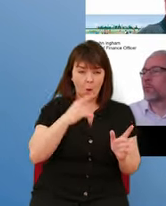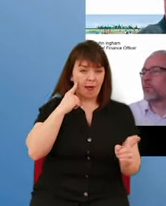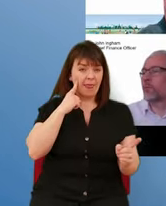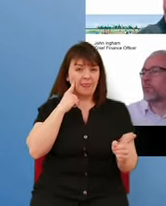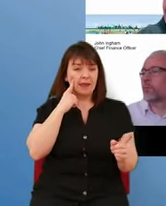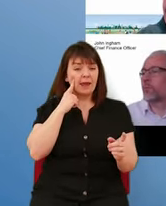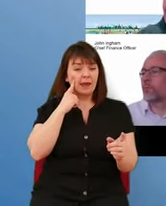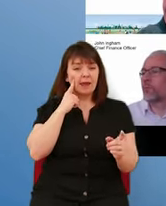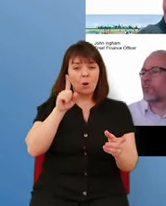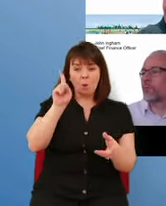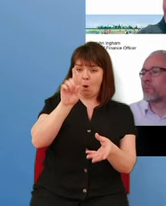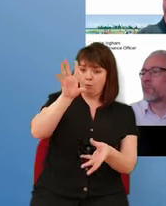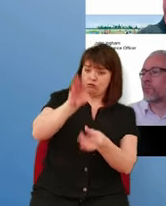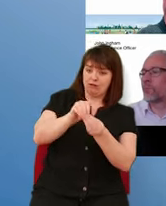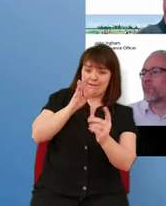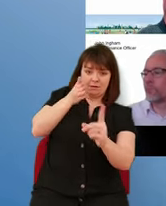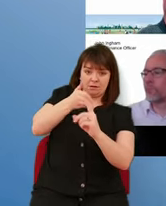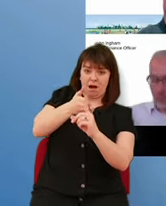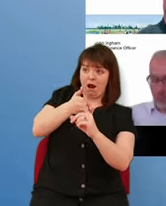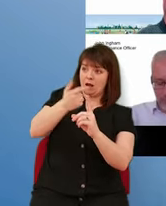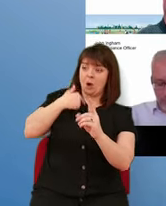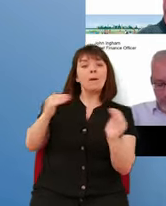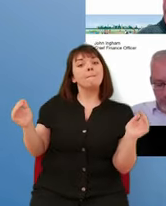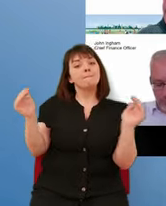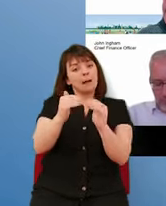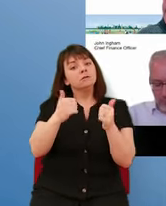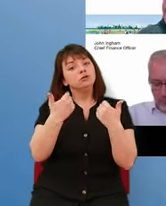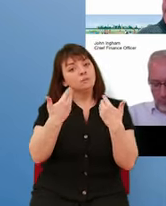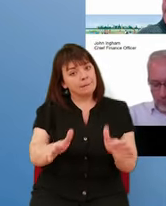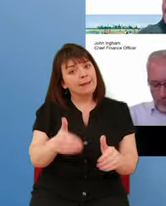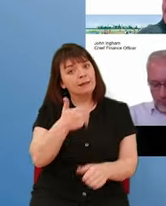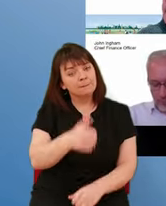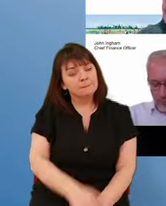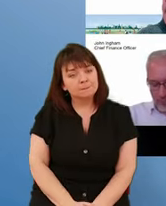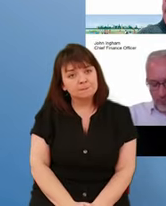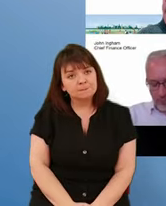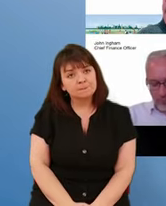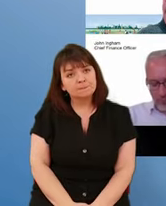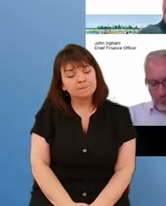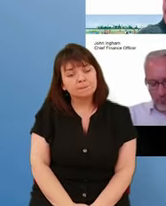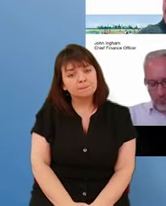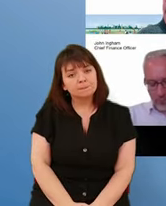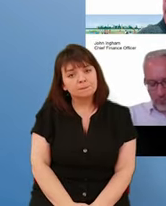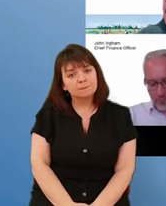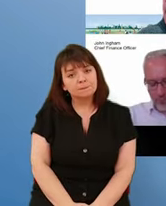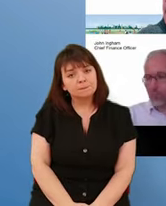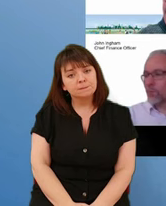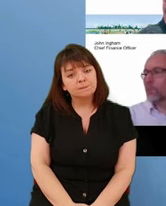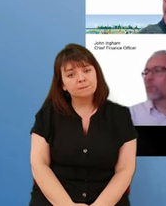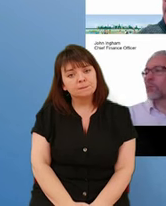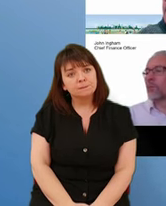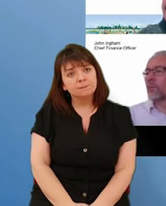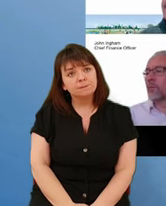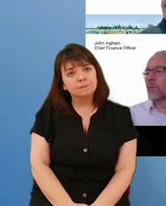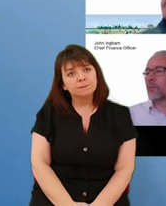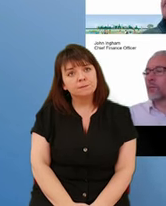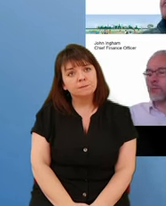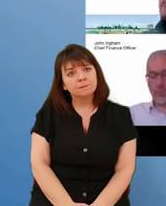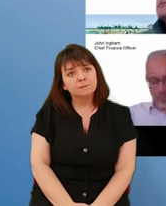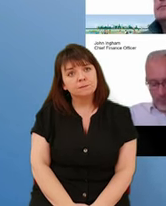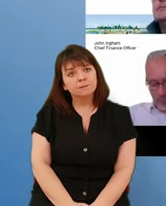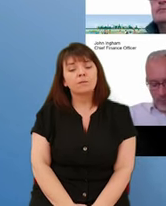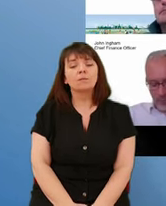With regards to kind of the themes that are coming back with regards to the engagement events and the concerns from practices, I think a majority of